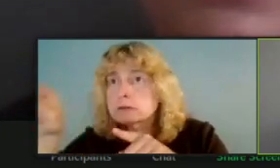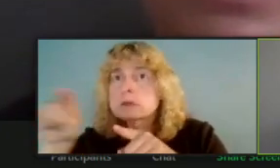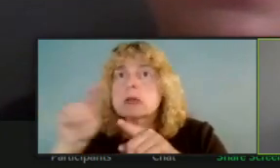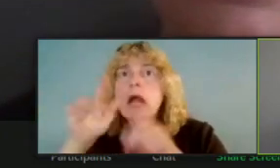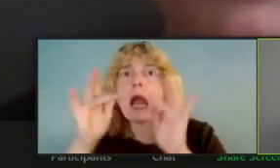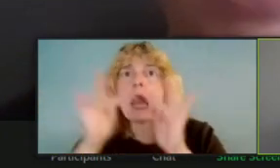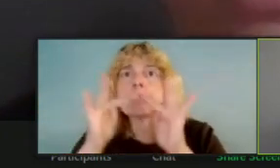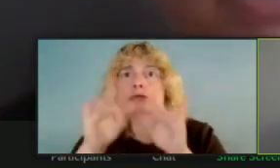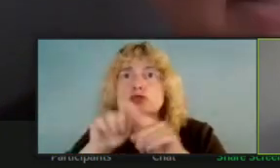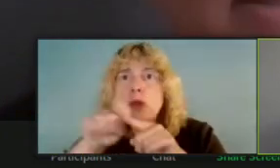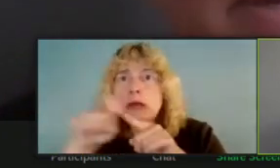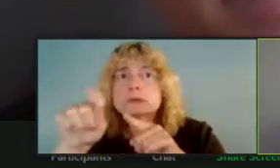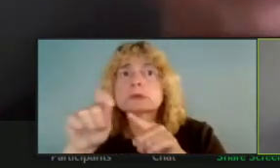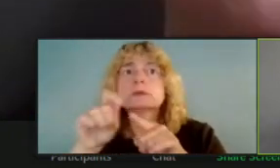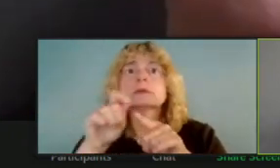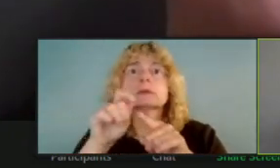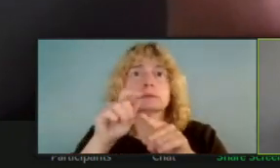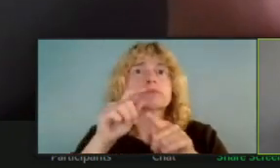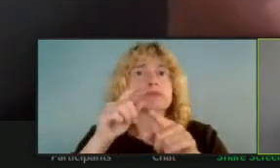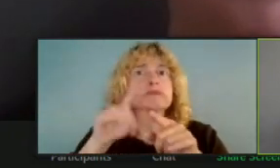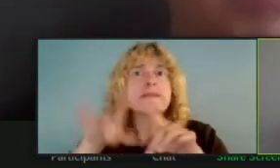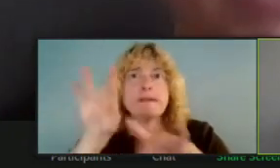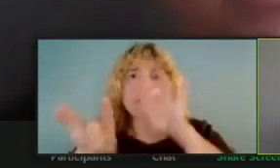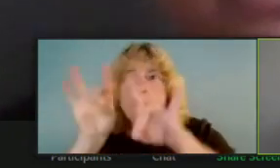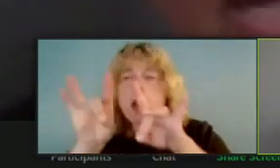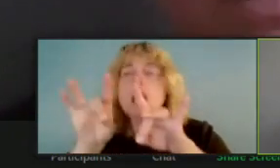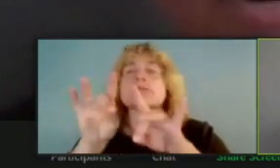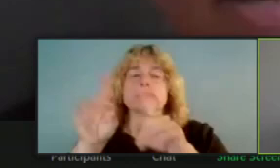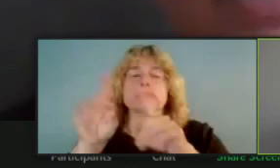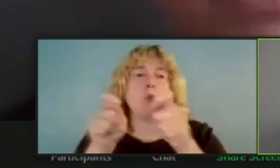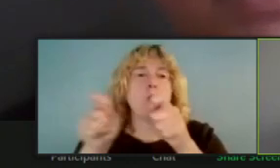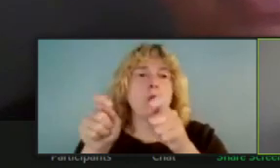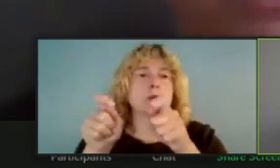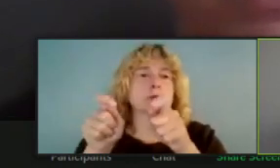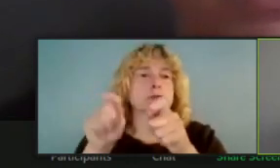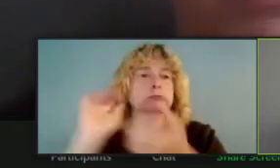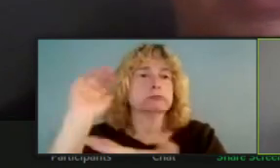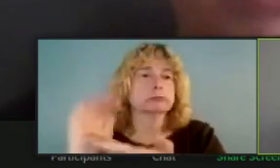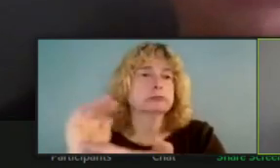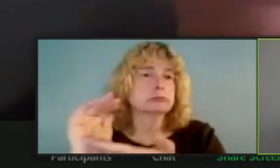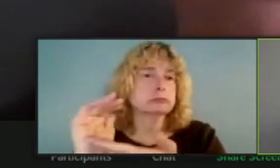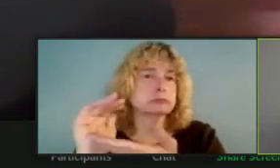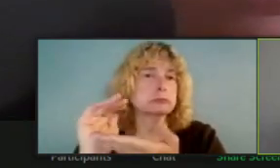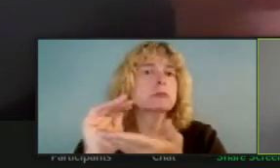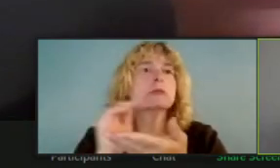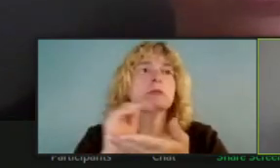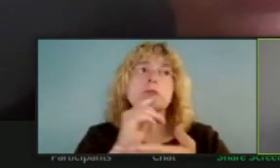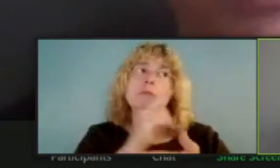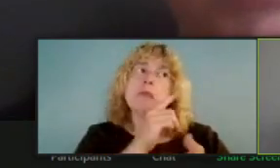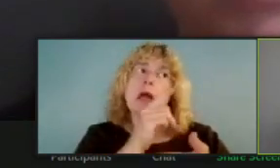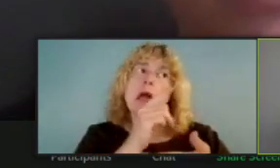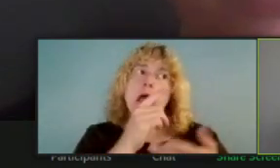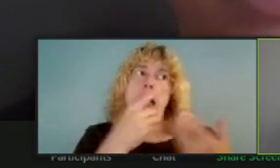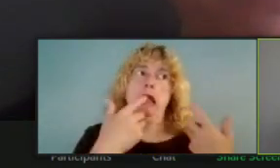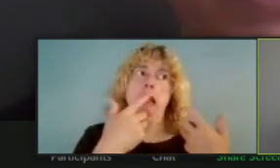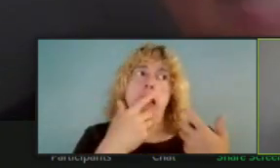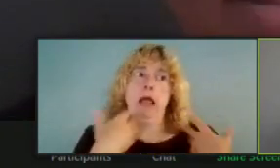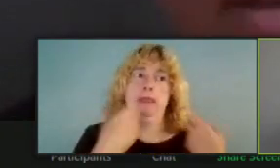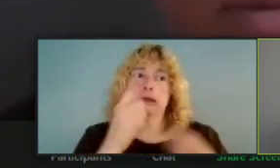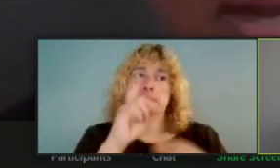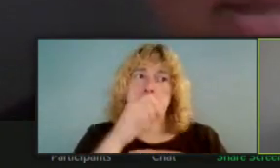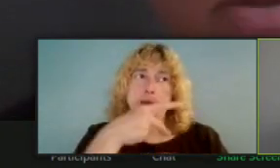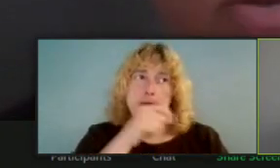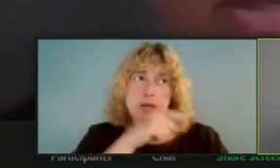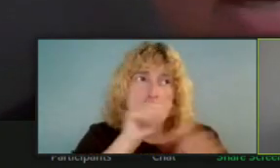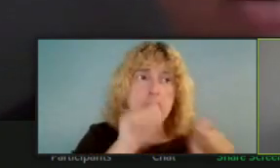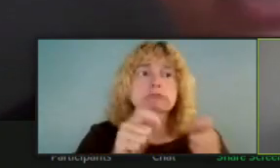tracing. The health system capacity can handle outbreaks, and therefore there isn't